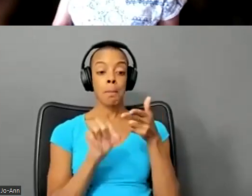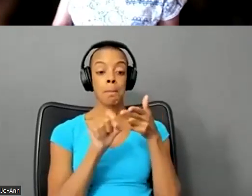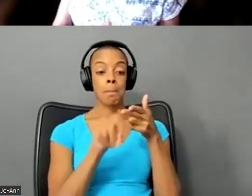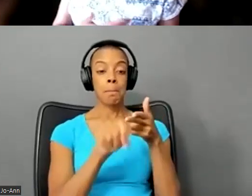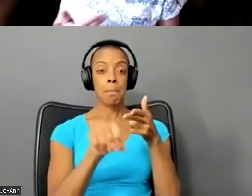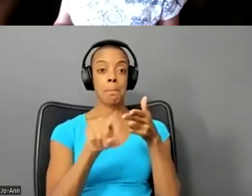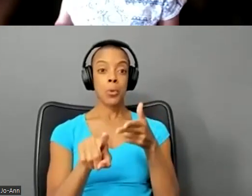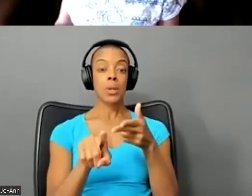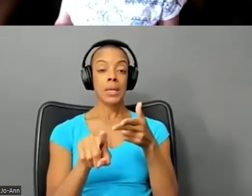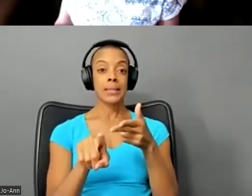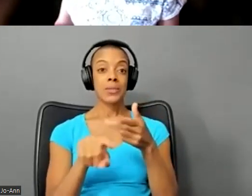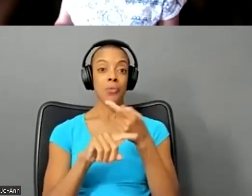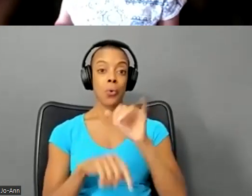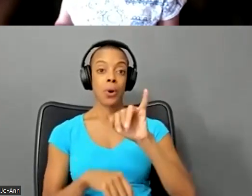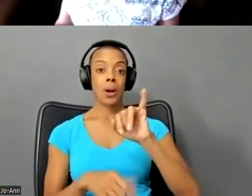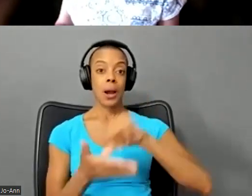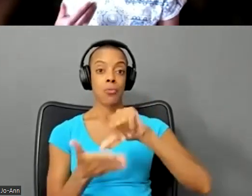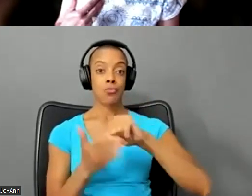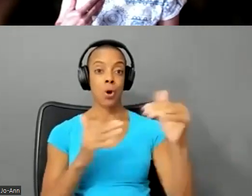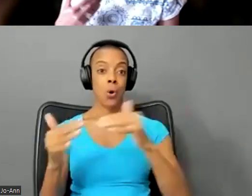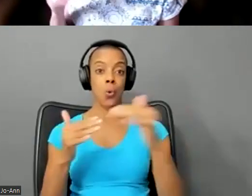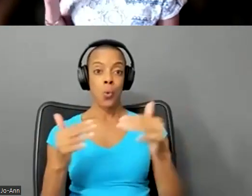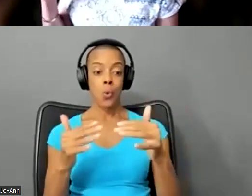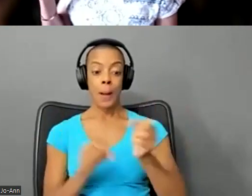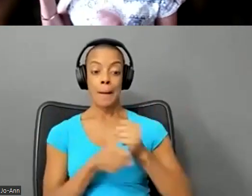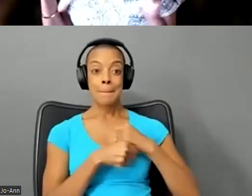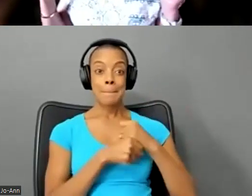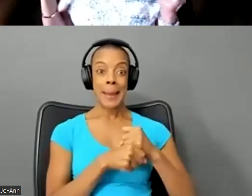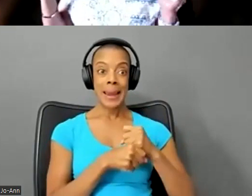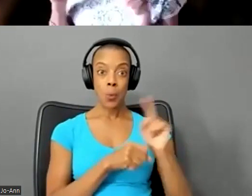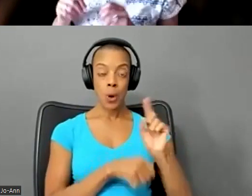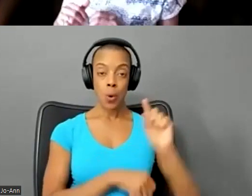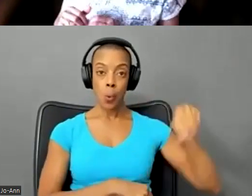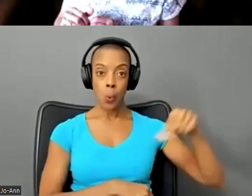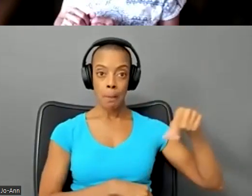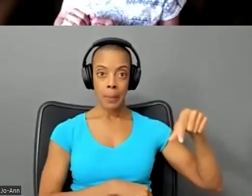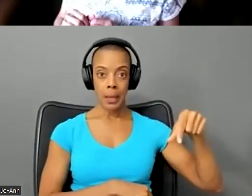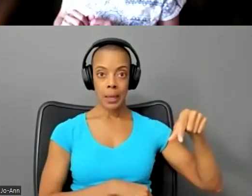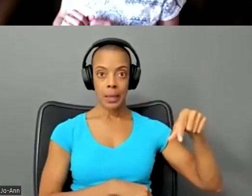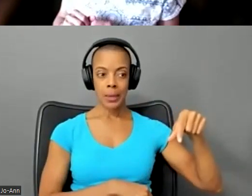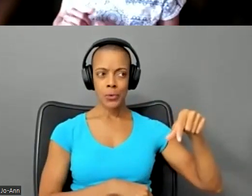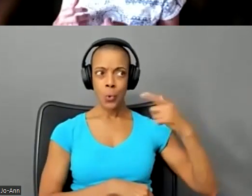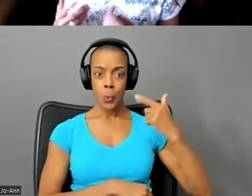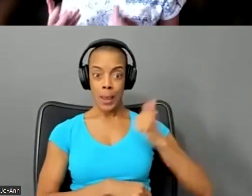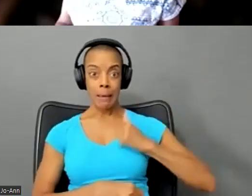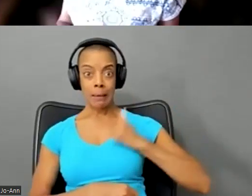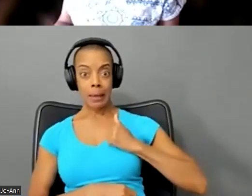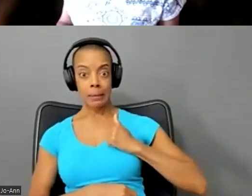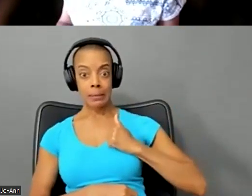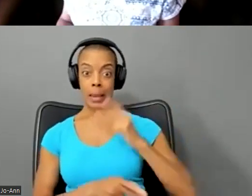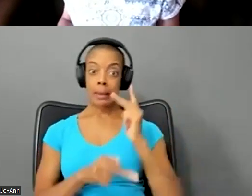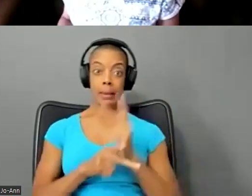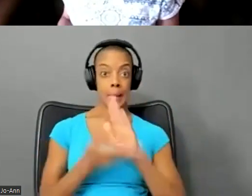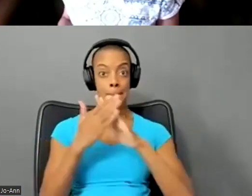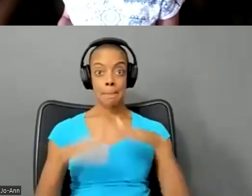in Quebec? Well, what does this say about us being a so-called, peacekeeping nation. When in fact we're